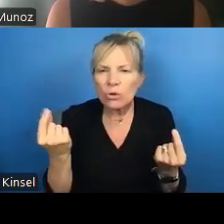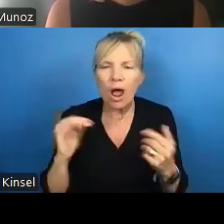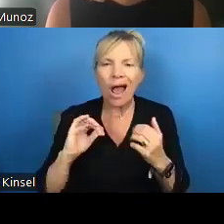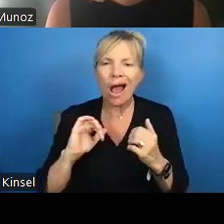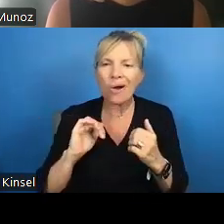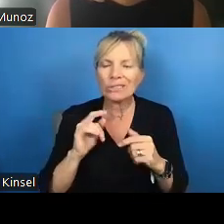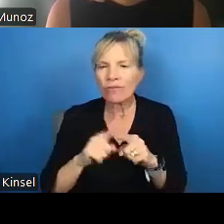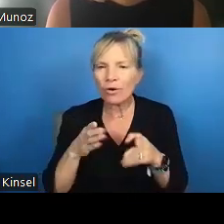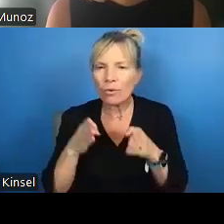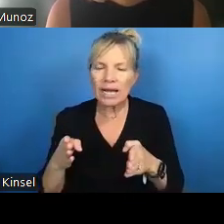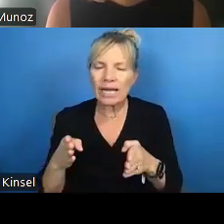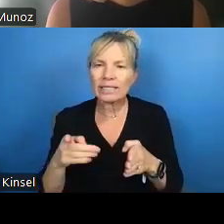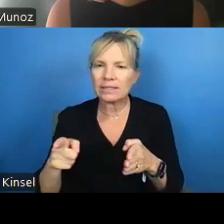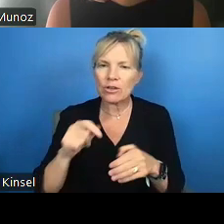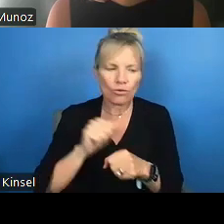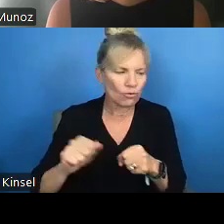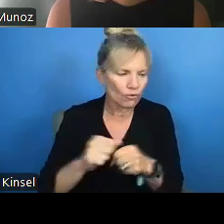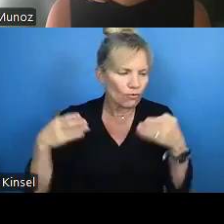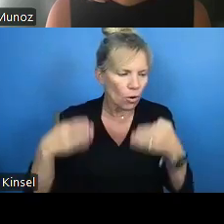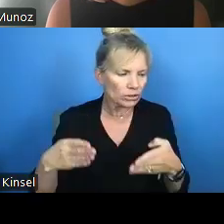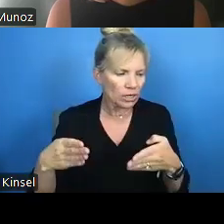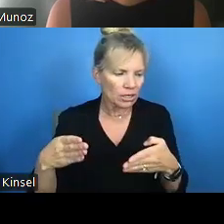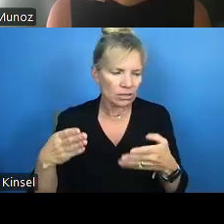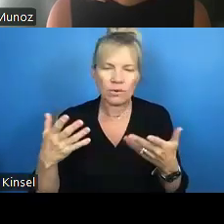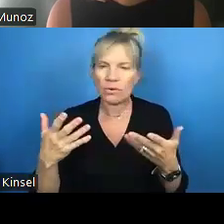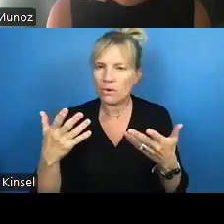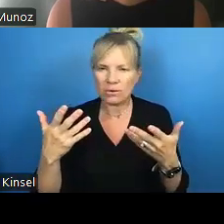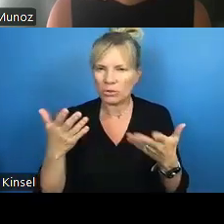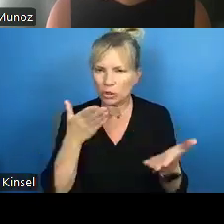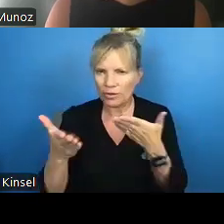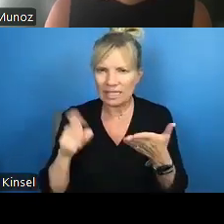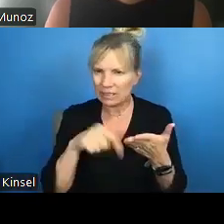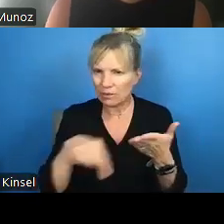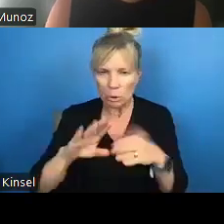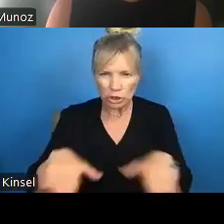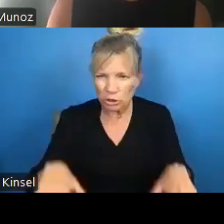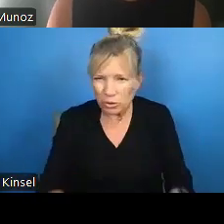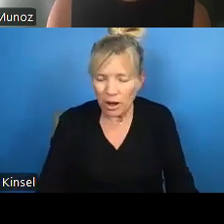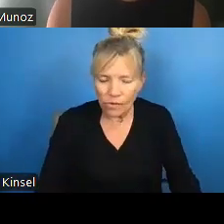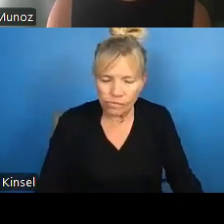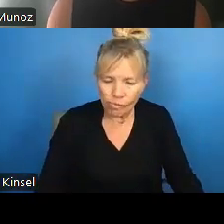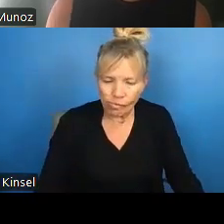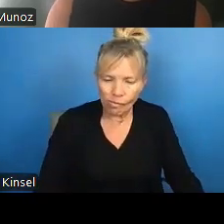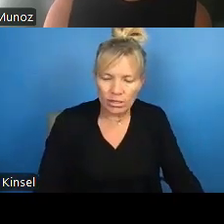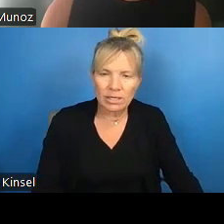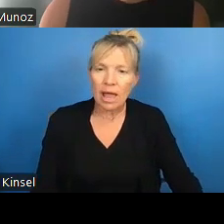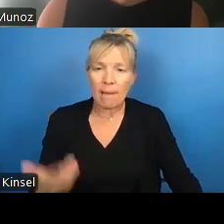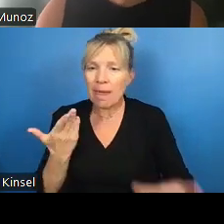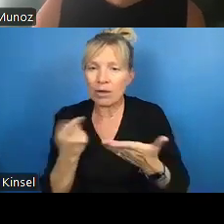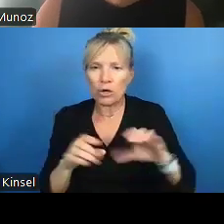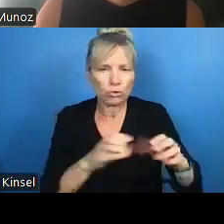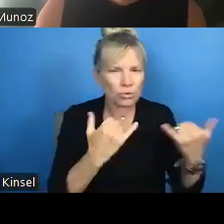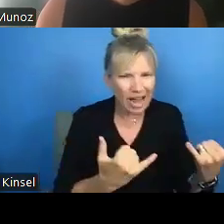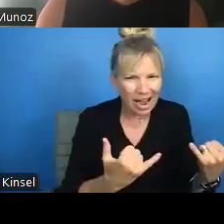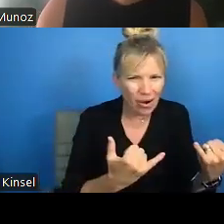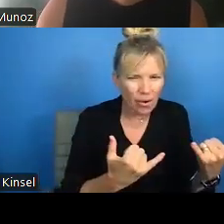your efforts are focused on serving the needs of those children, what you may be doing now, and then what